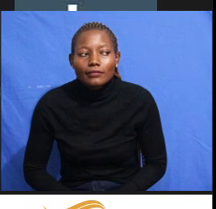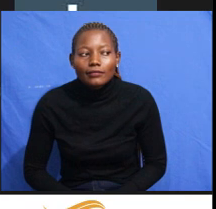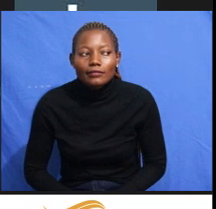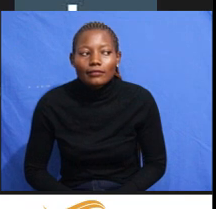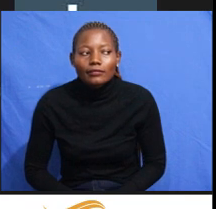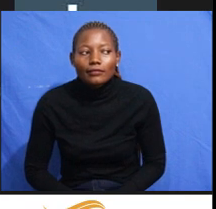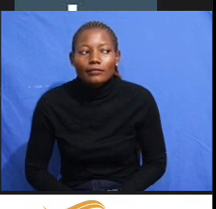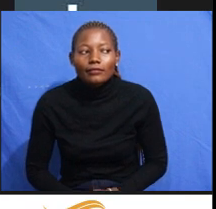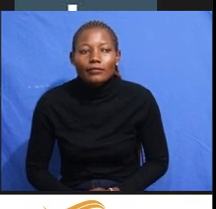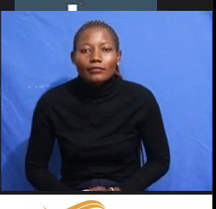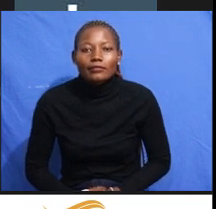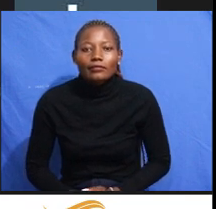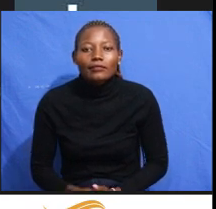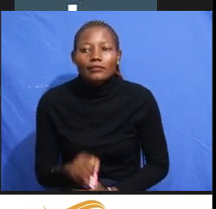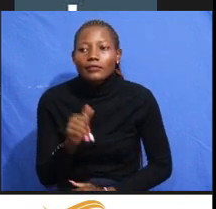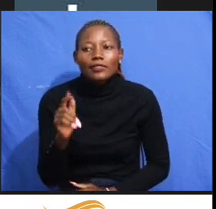Anyone who needs any clarification?